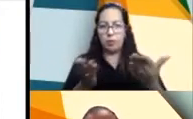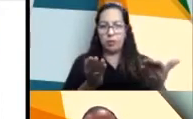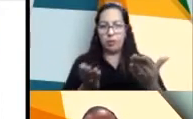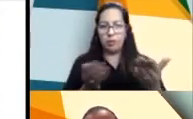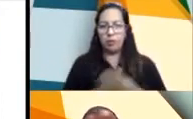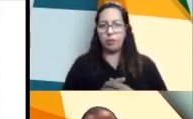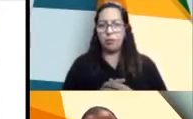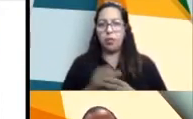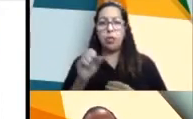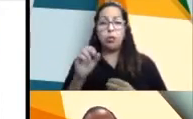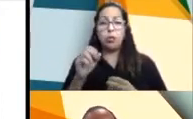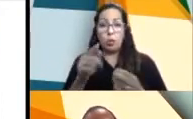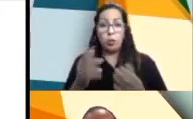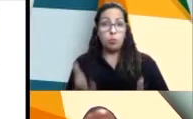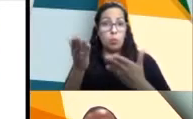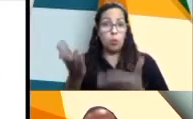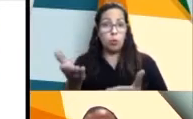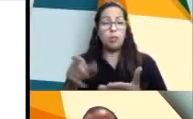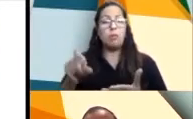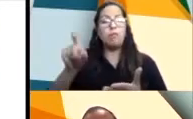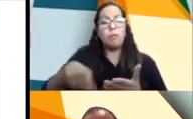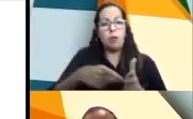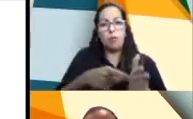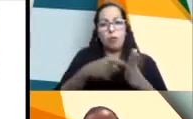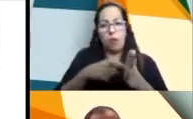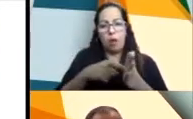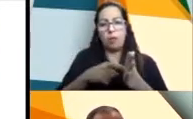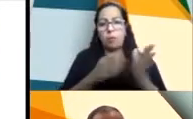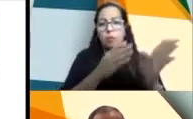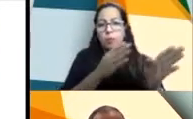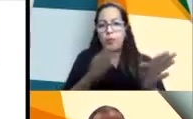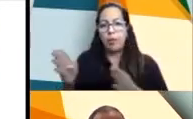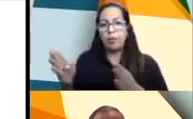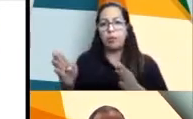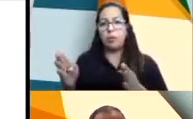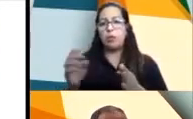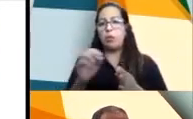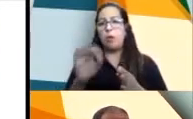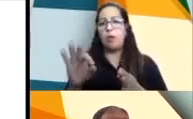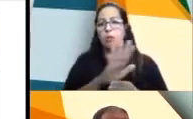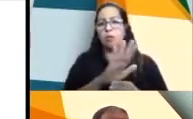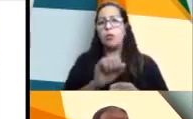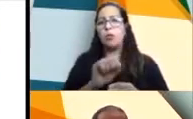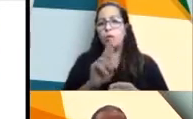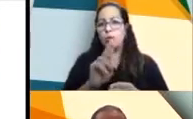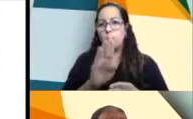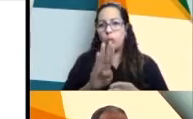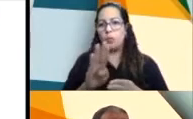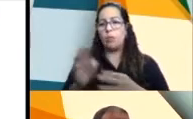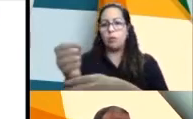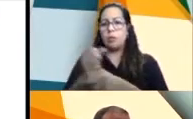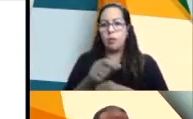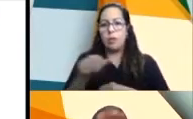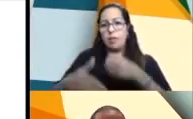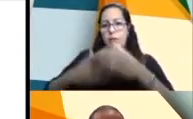proposers are required in this phase to support the preparation of sub-recipients in their procurement